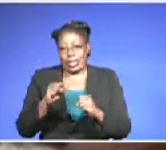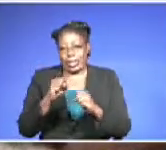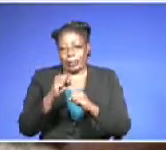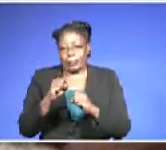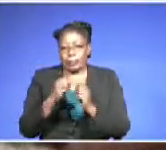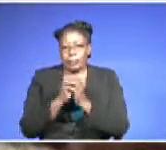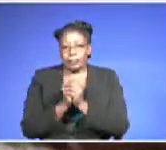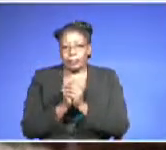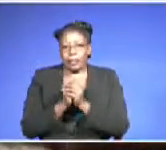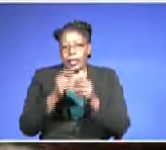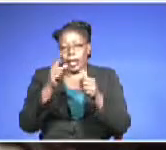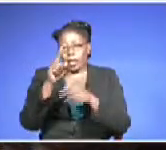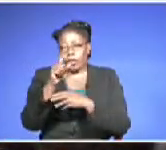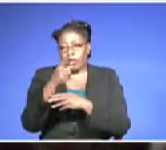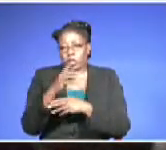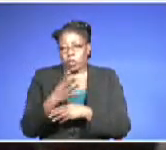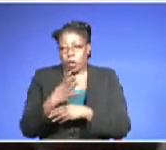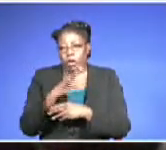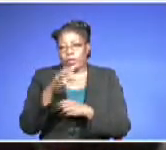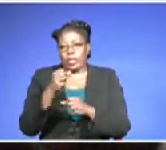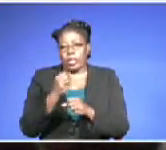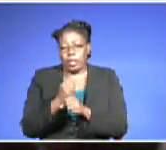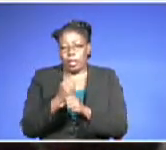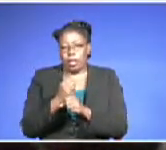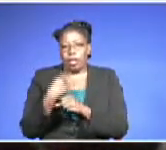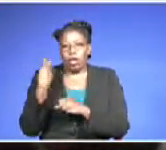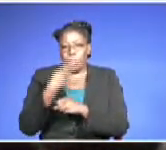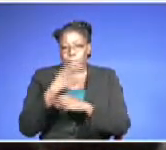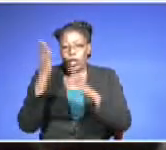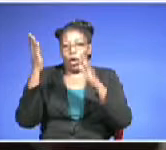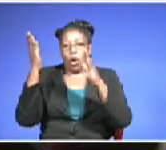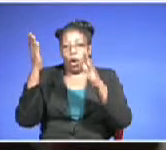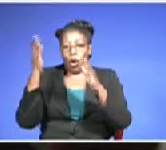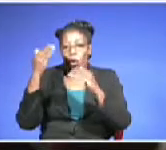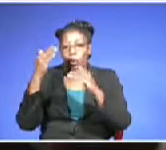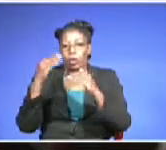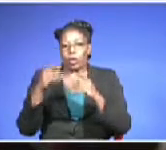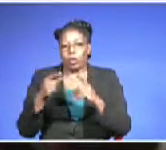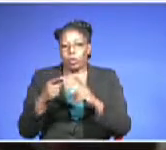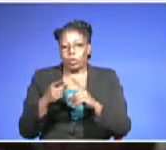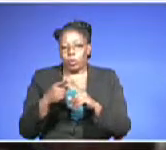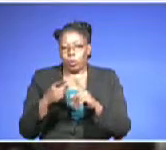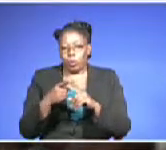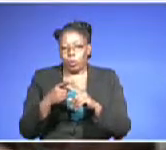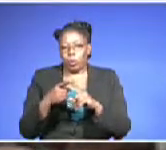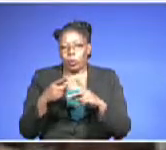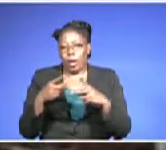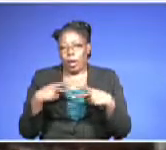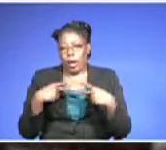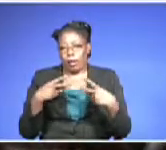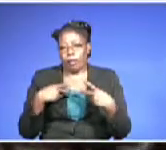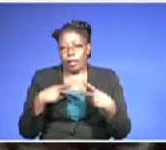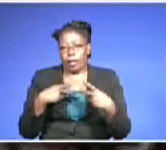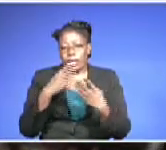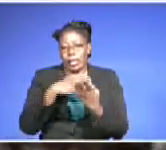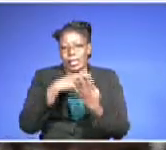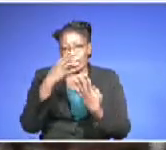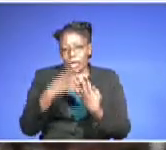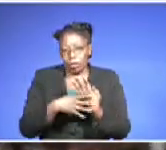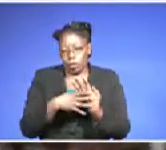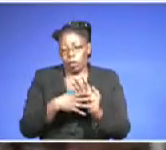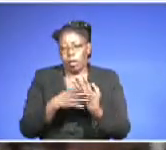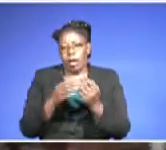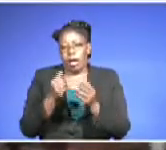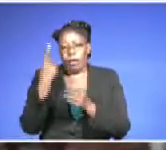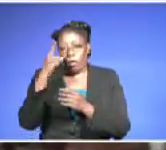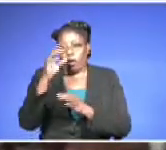the first quarter of this year, we hope to implement a scheduling application in the courts.